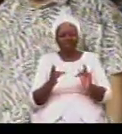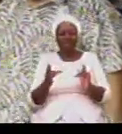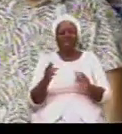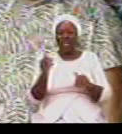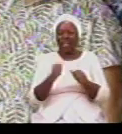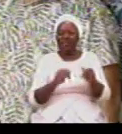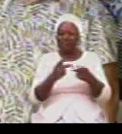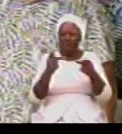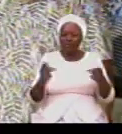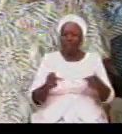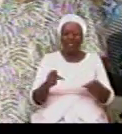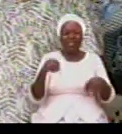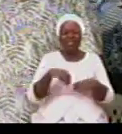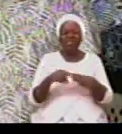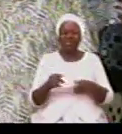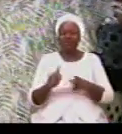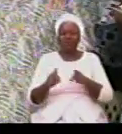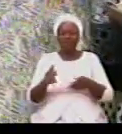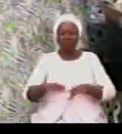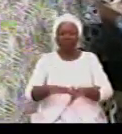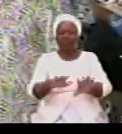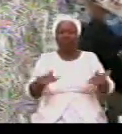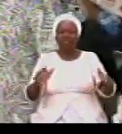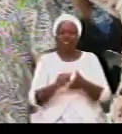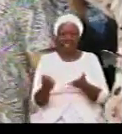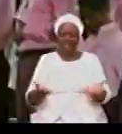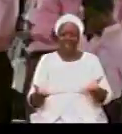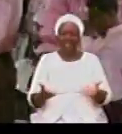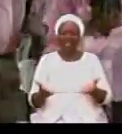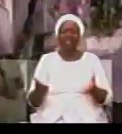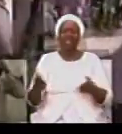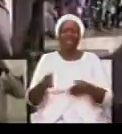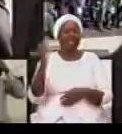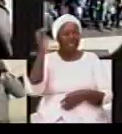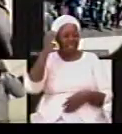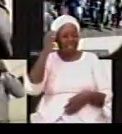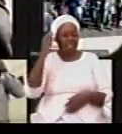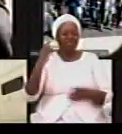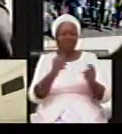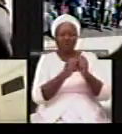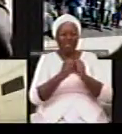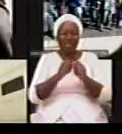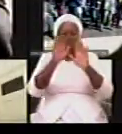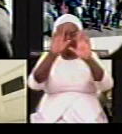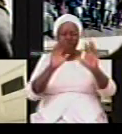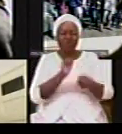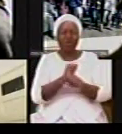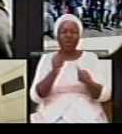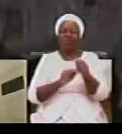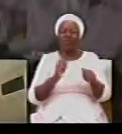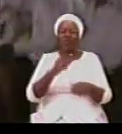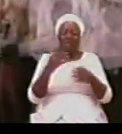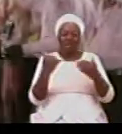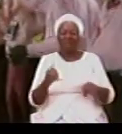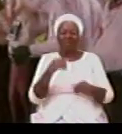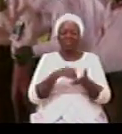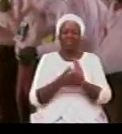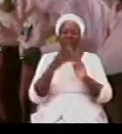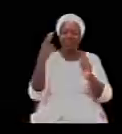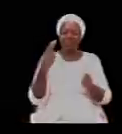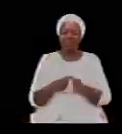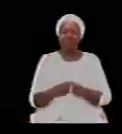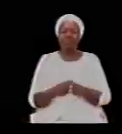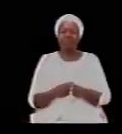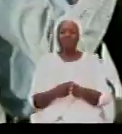congregated, listening together, miracle everywhere now in Jesus' name. Power manifestation everywhere now